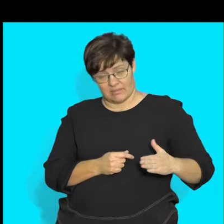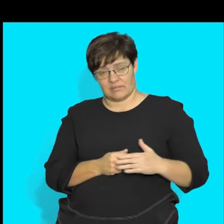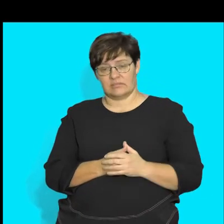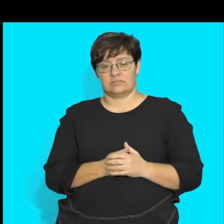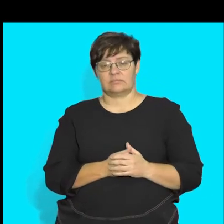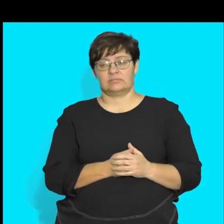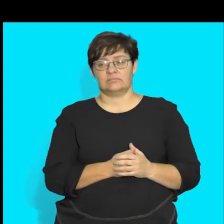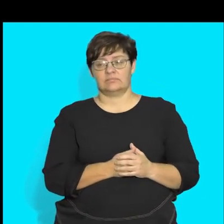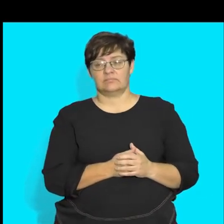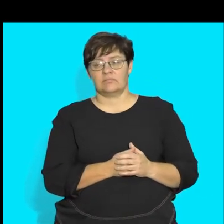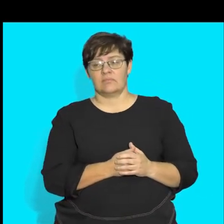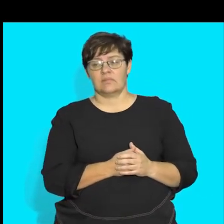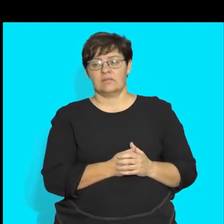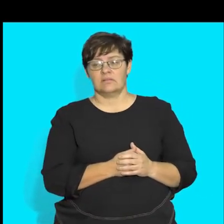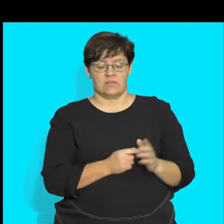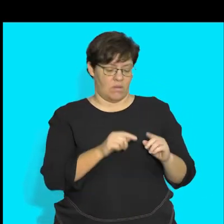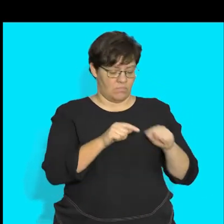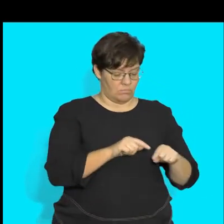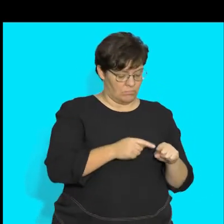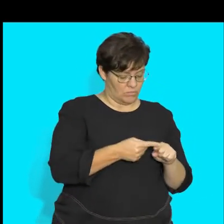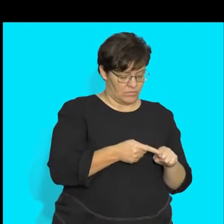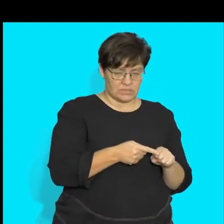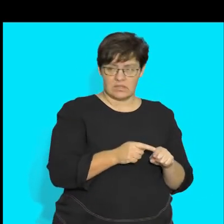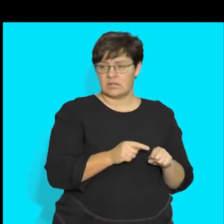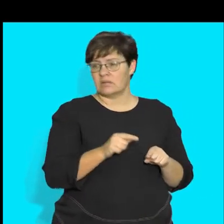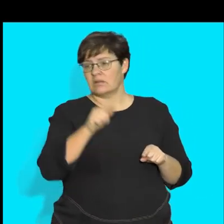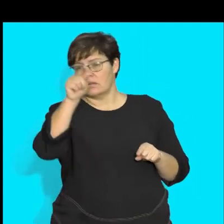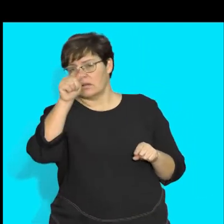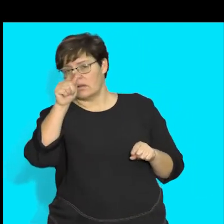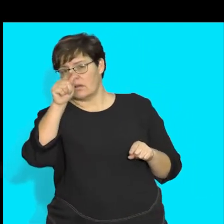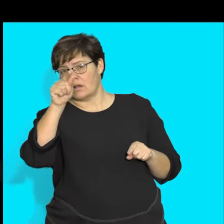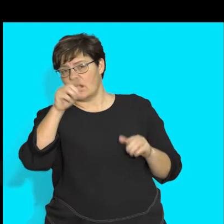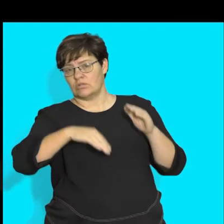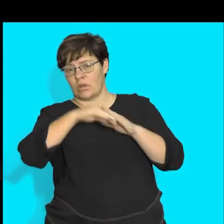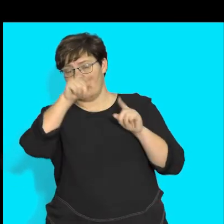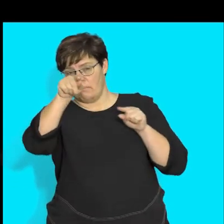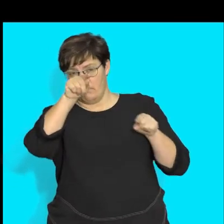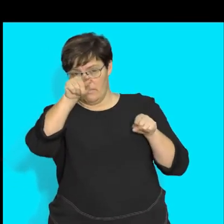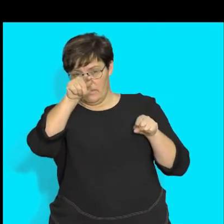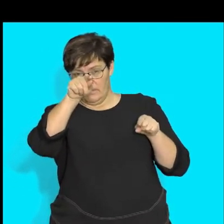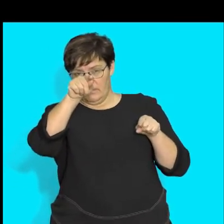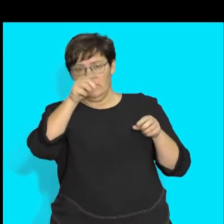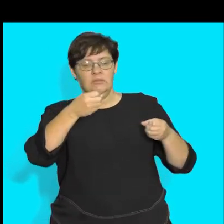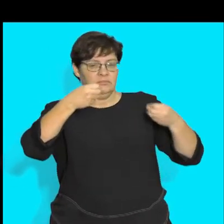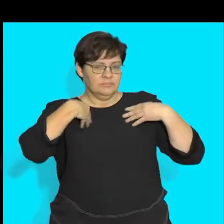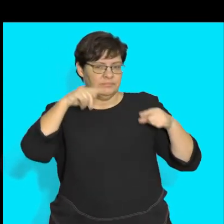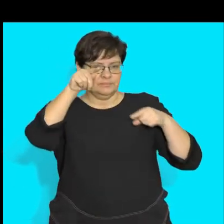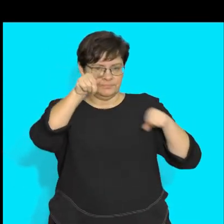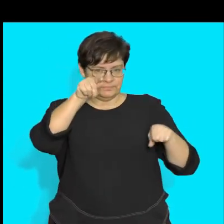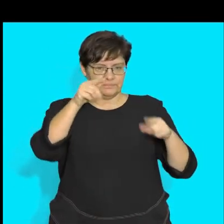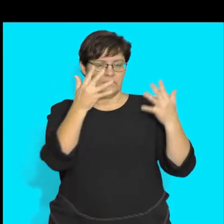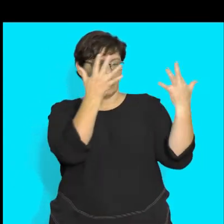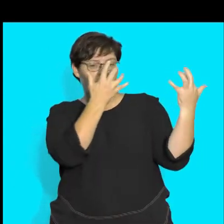this point at the bottom here, and I would look at the point top there, and those were the 2 points that were given to me, how would I calculate